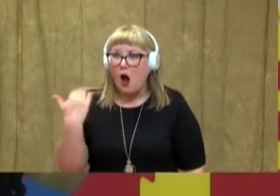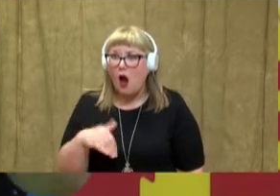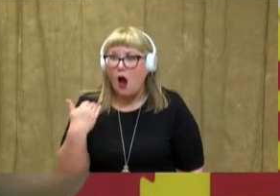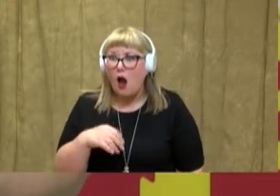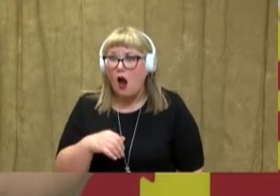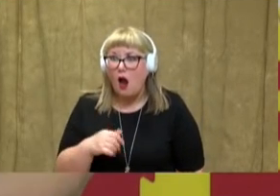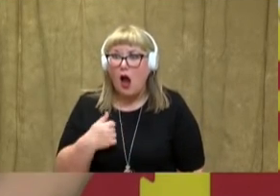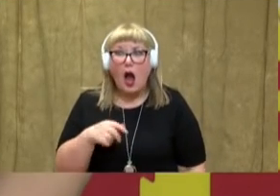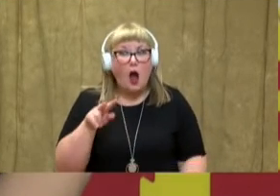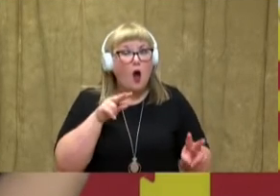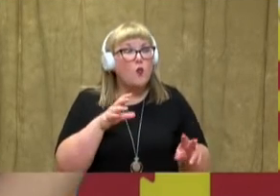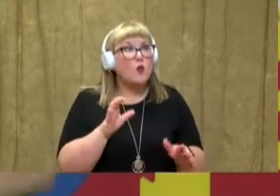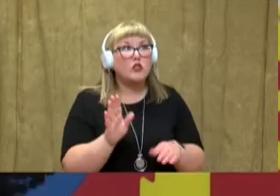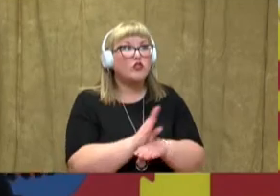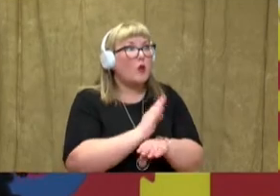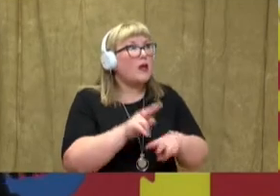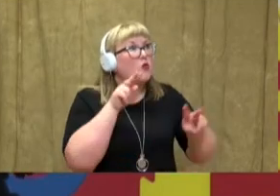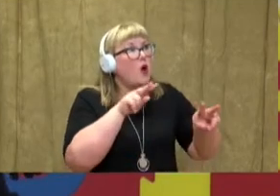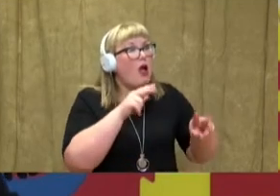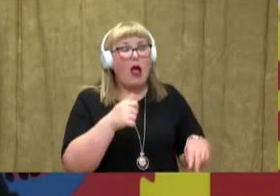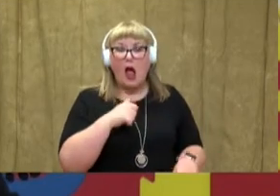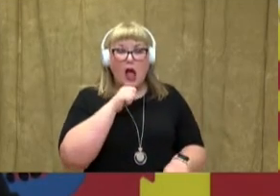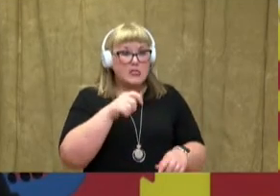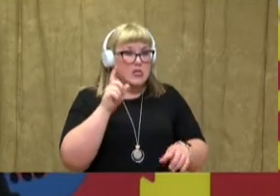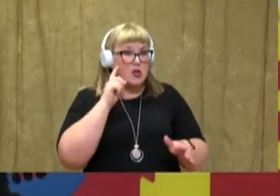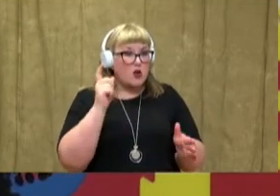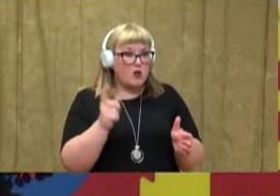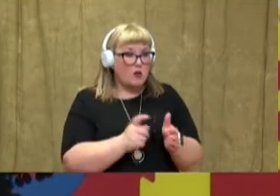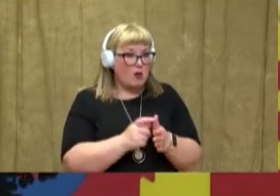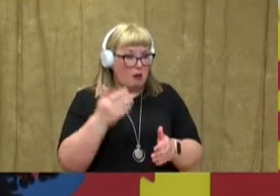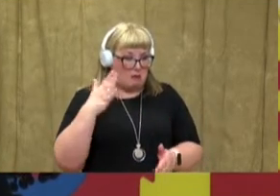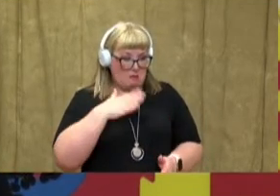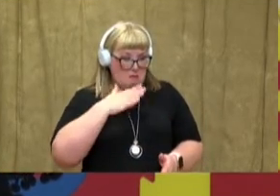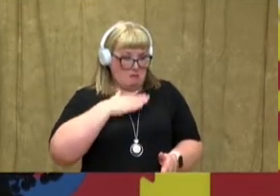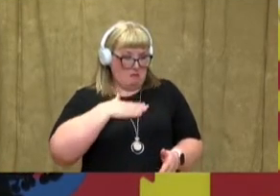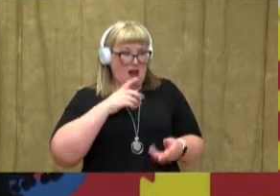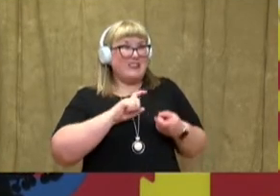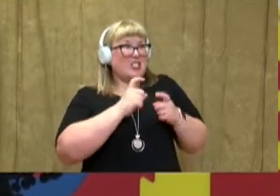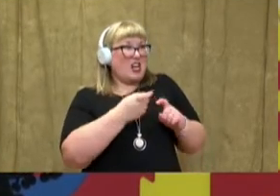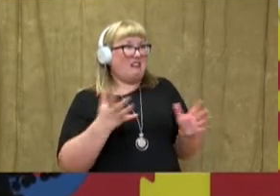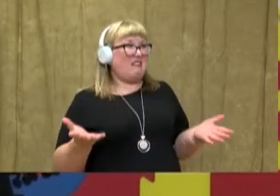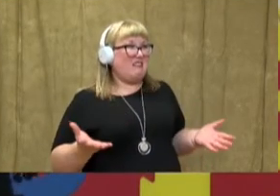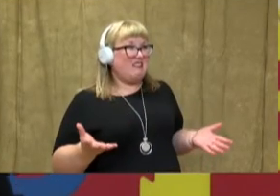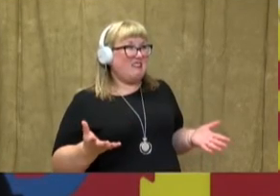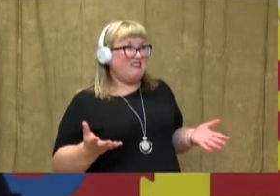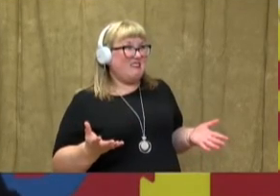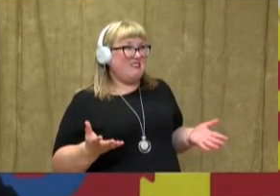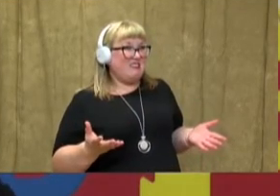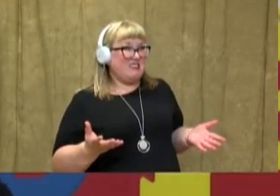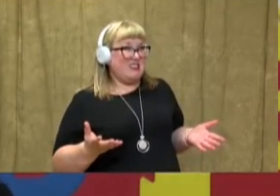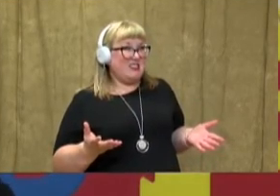so busy watching you, he said. I didn't notice what was happening to me.